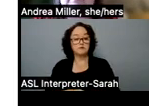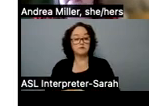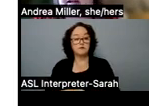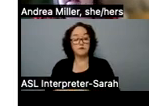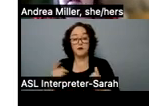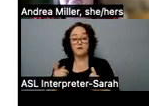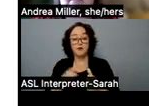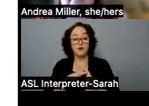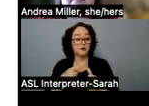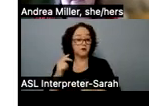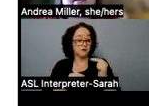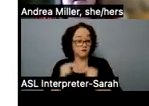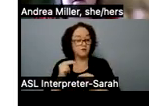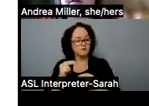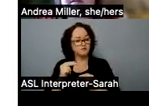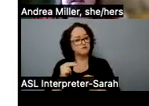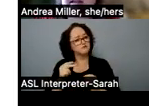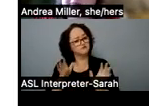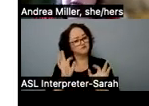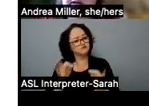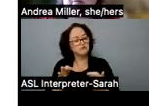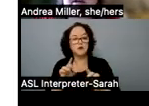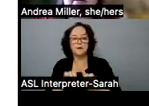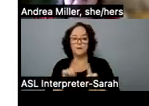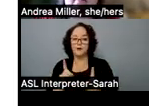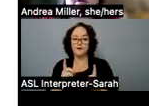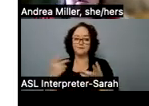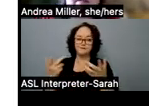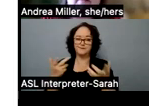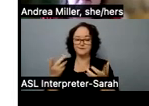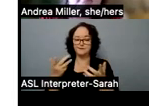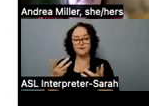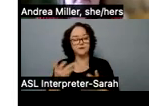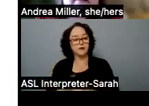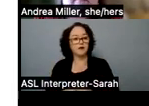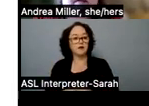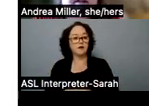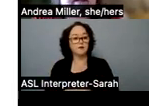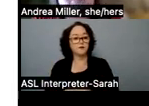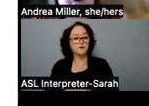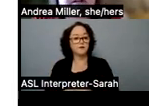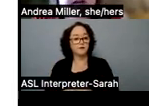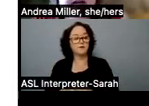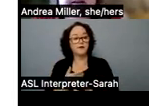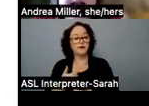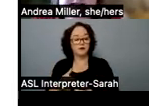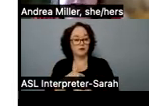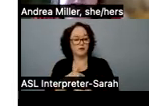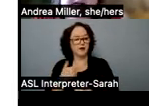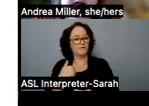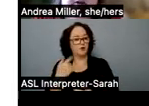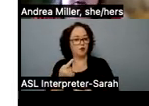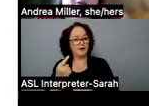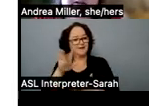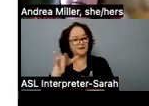was selected, but then again, things happened, and we ended up with this development in central Kentucky in